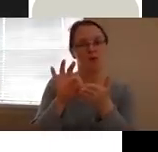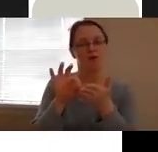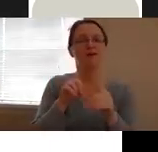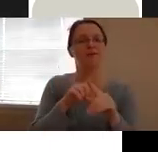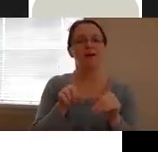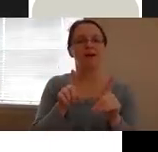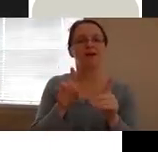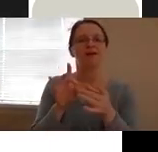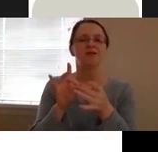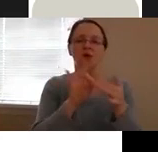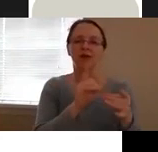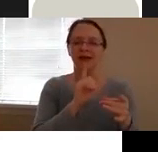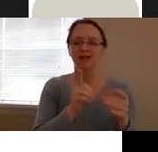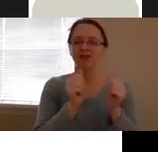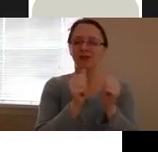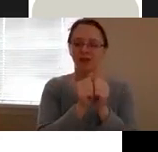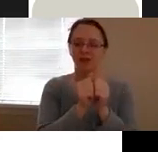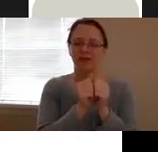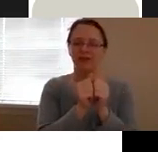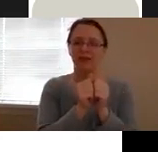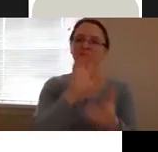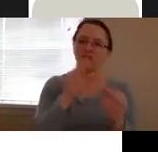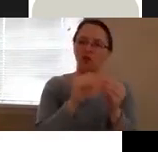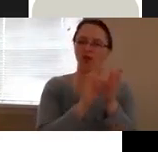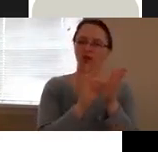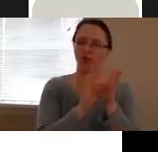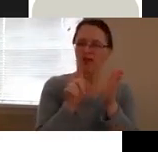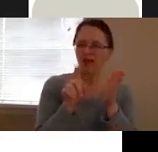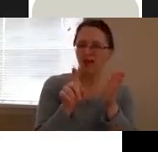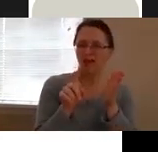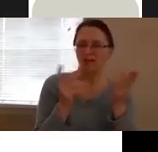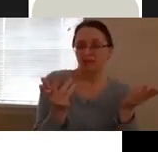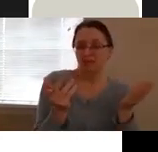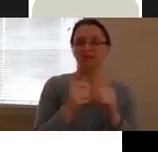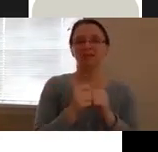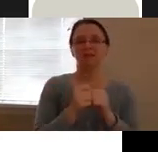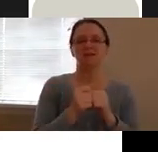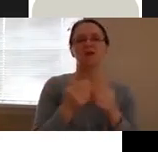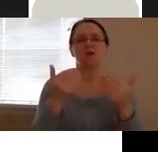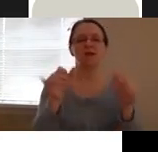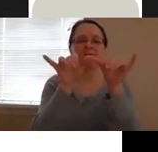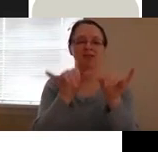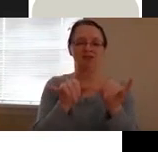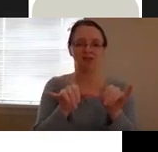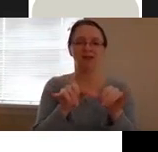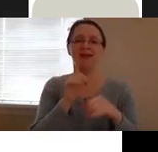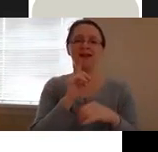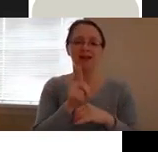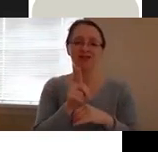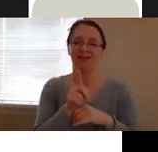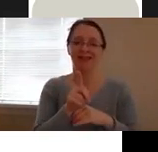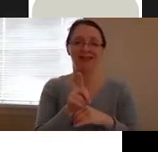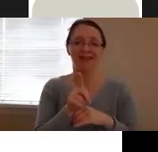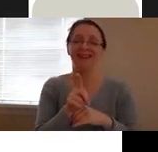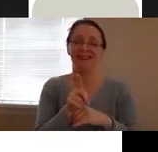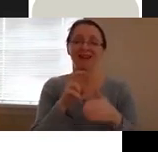it correlate actually with the total score of UPDRS? So we went and measured that, and actually it turned out that